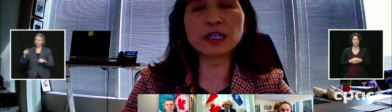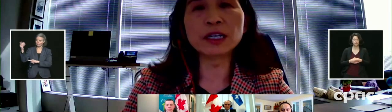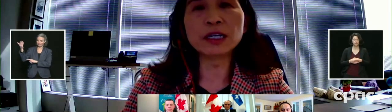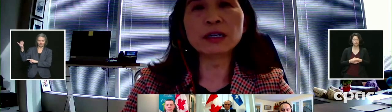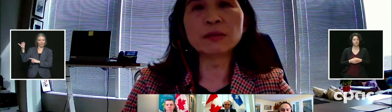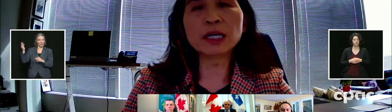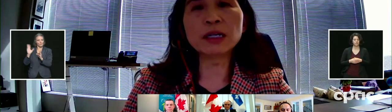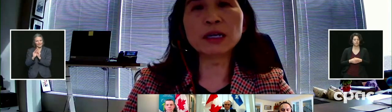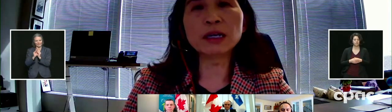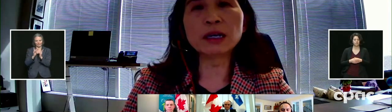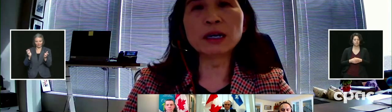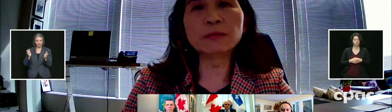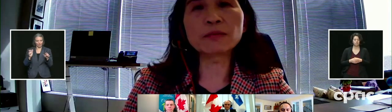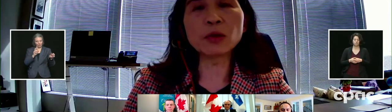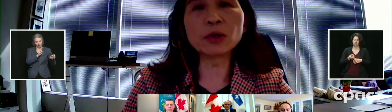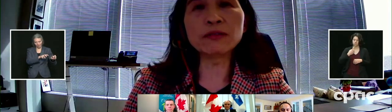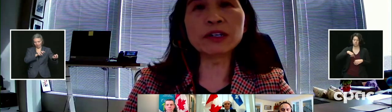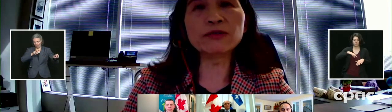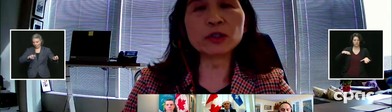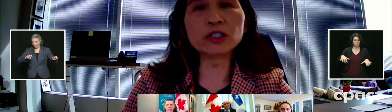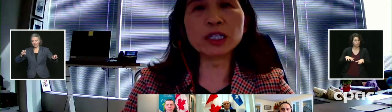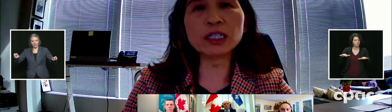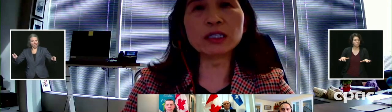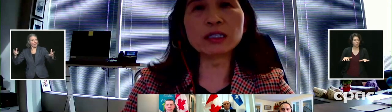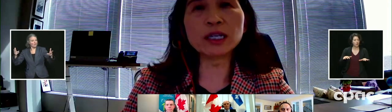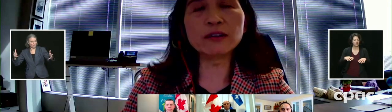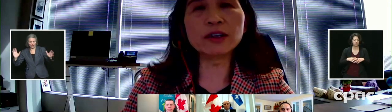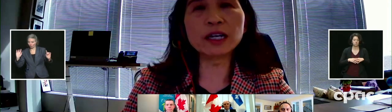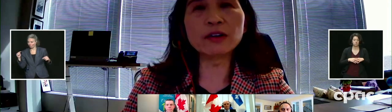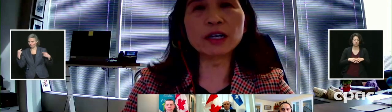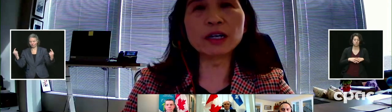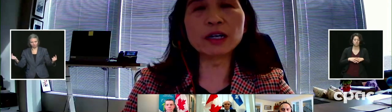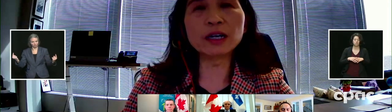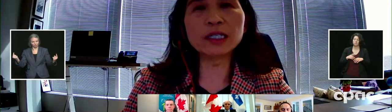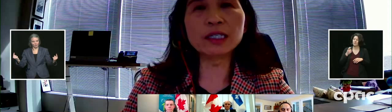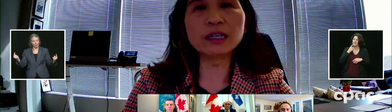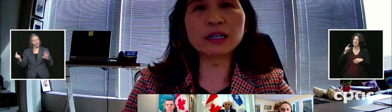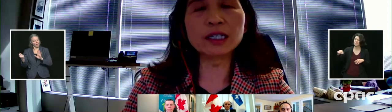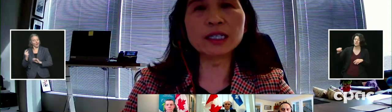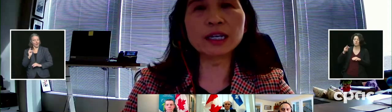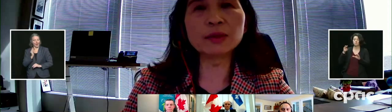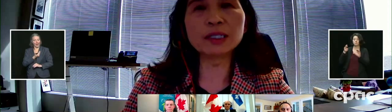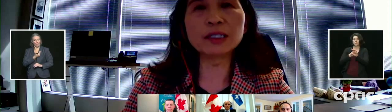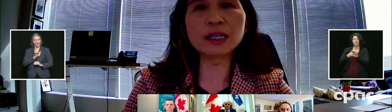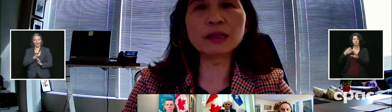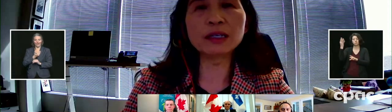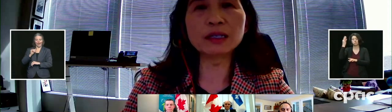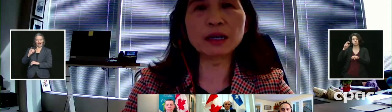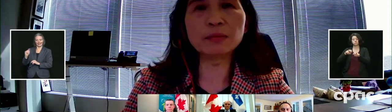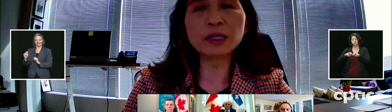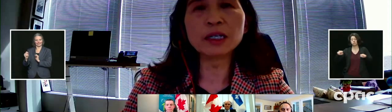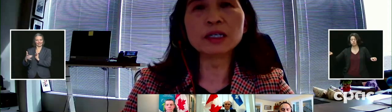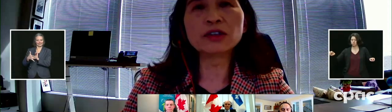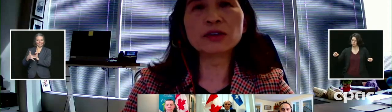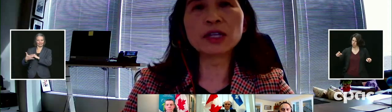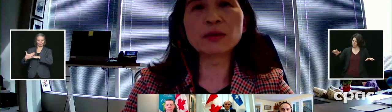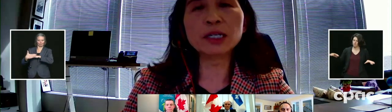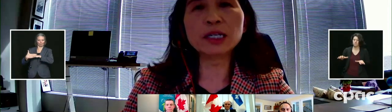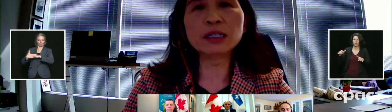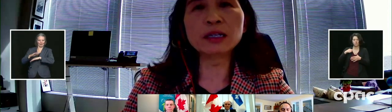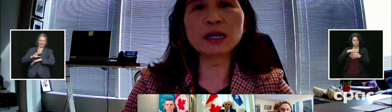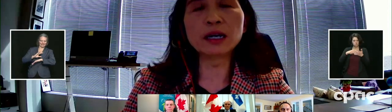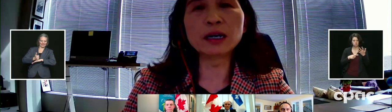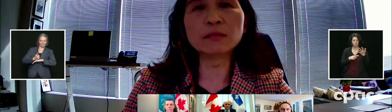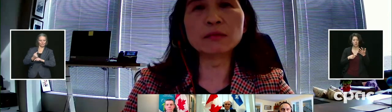briefing. But we are very fortunate to have our IT colleagues help us set things up so that we